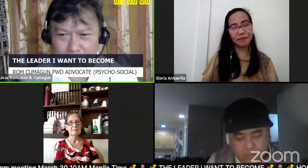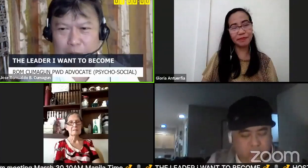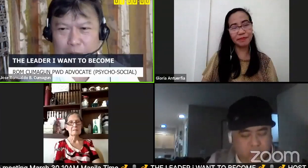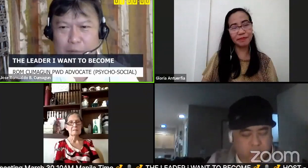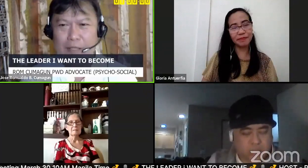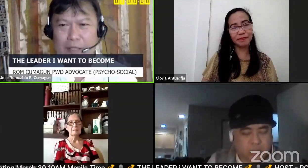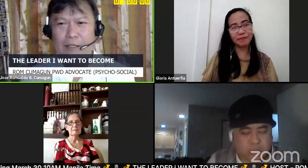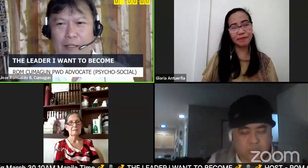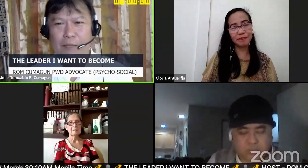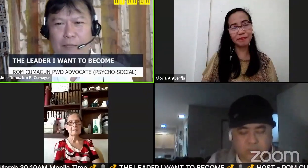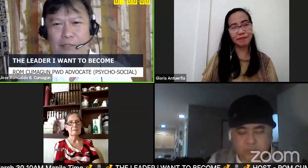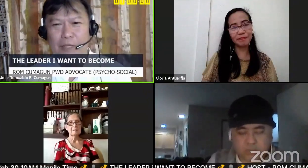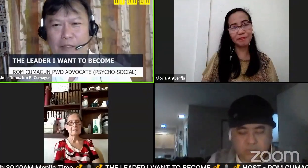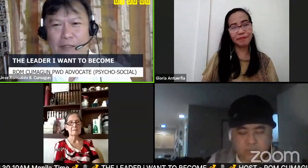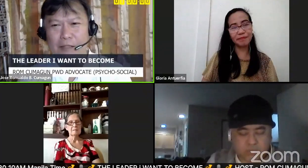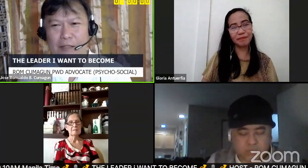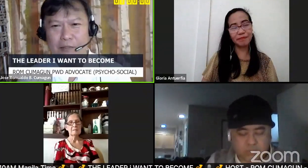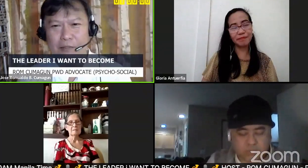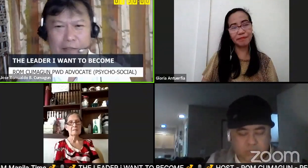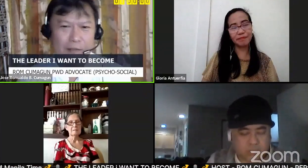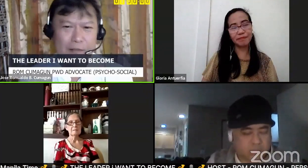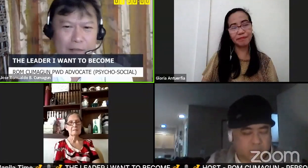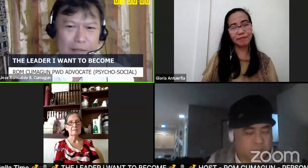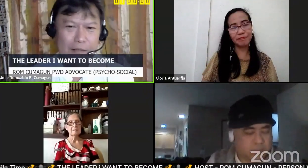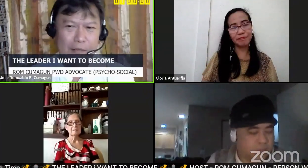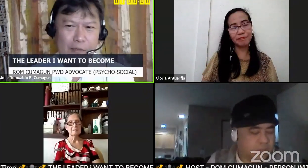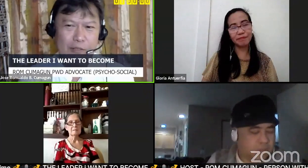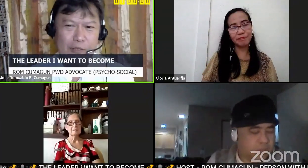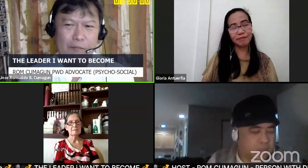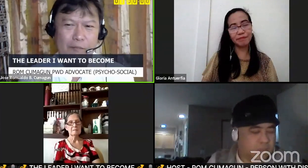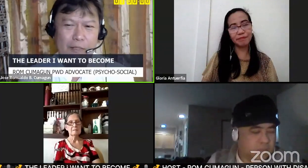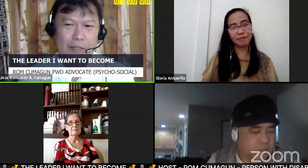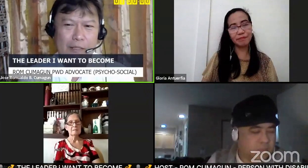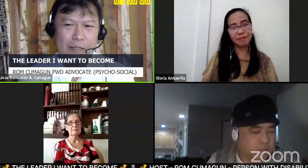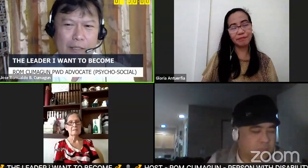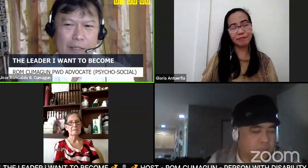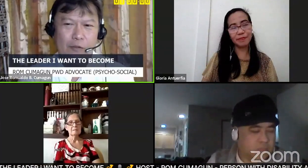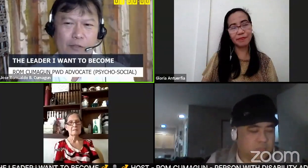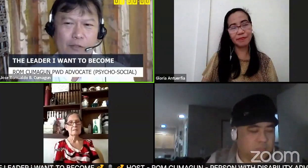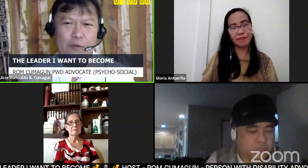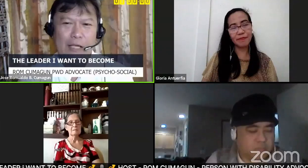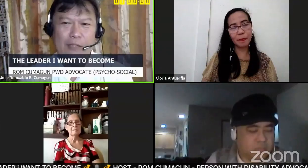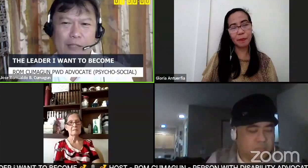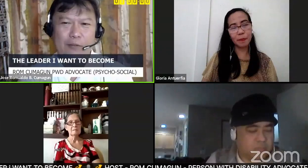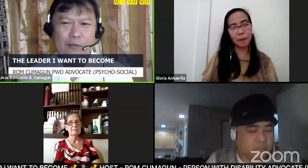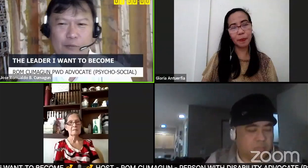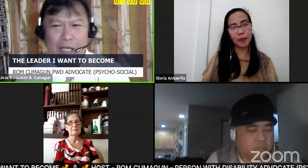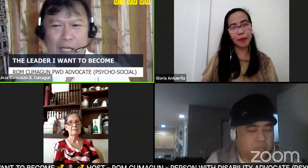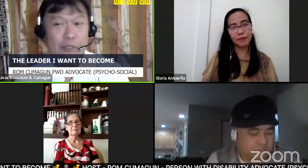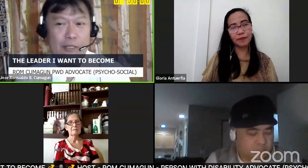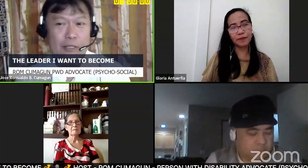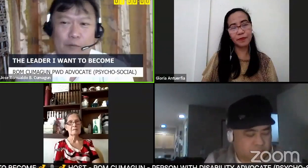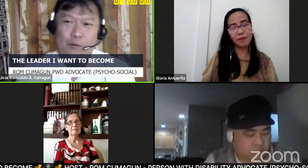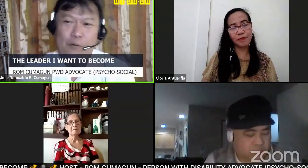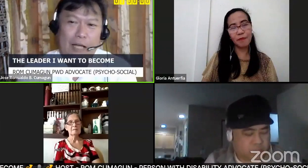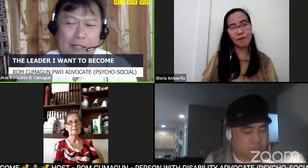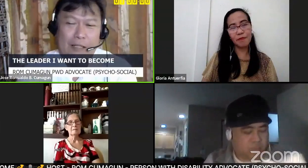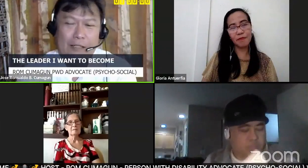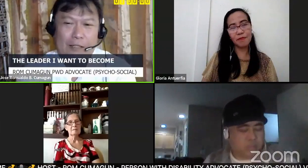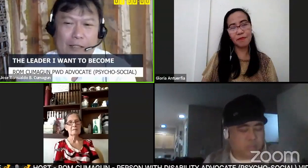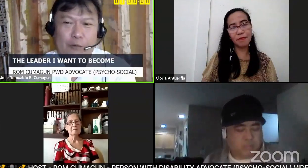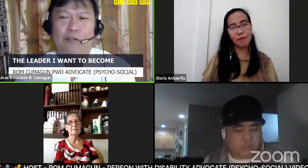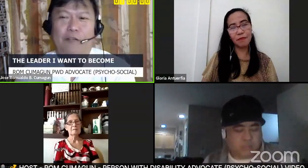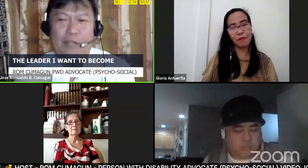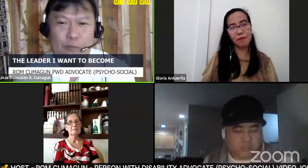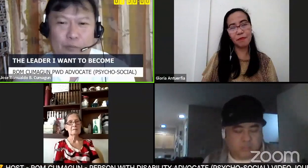Zoom account before you can participate in this workshop. In order to log in your Zoom account, you just have to